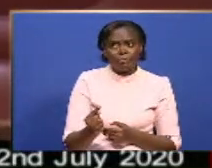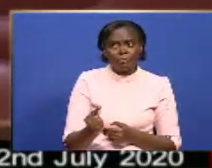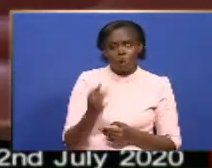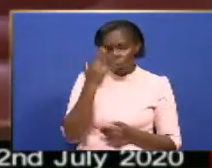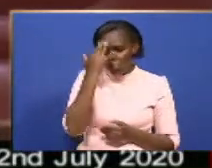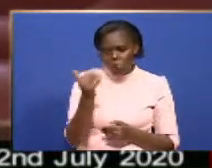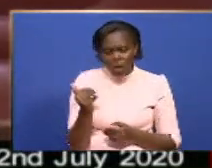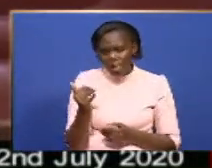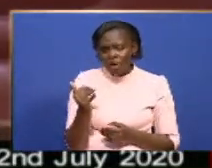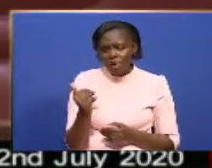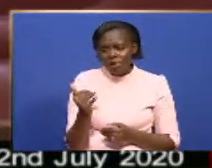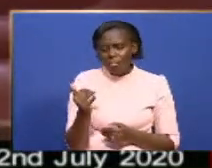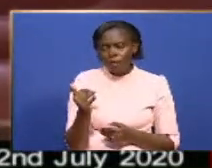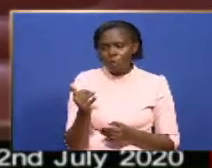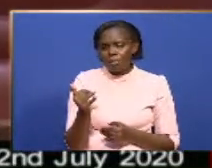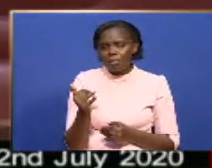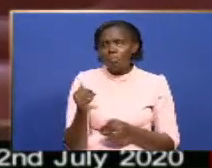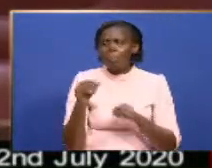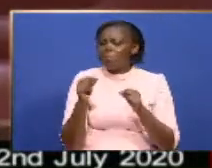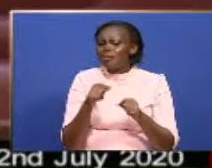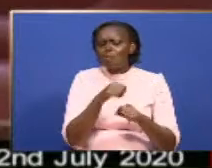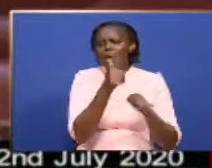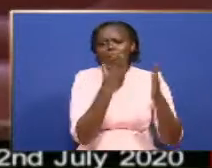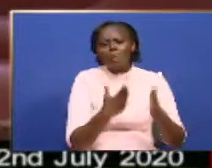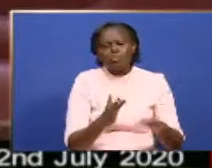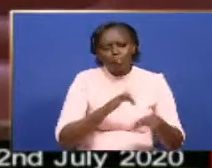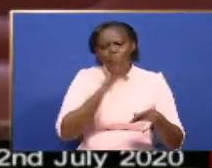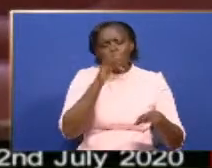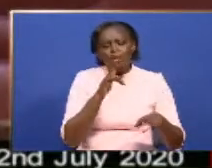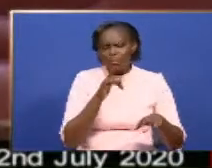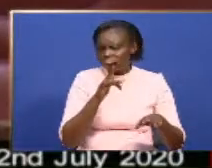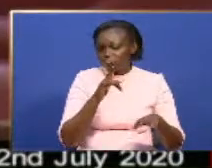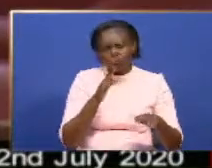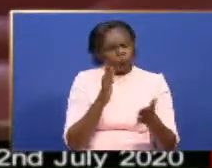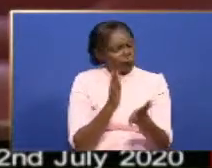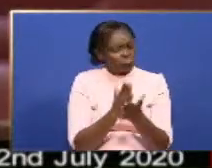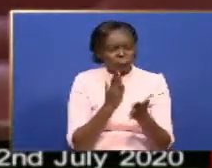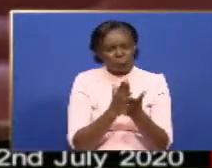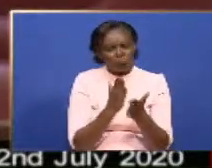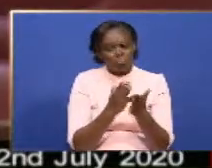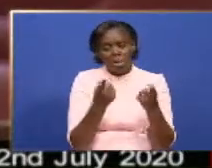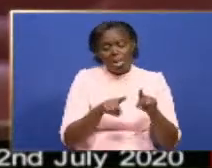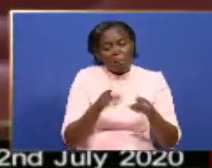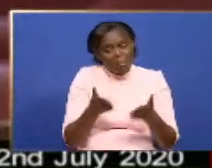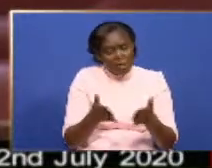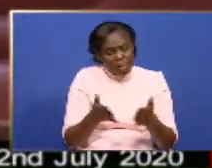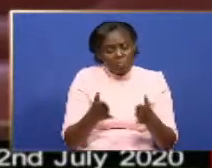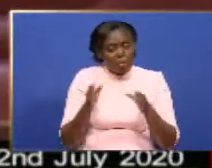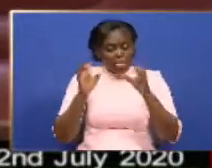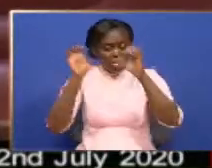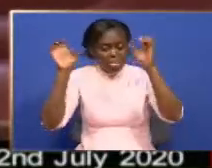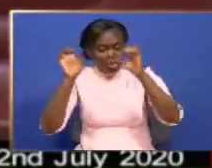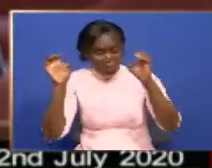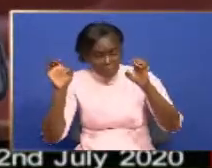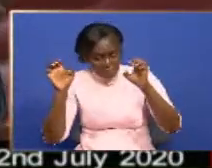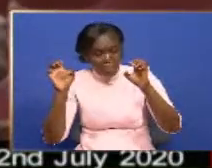to those, people, and it can come to anybody. God forbid. What is happening now in Ethiopia,